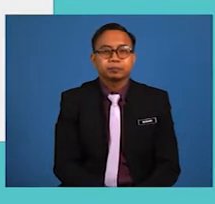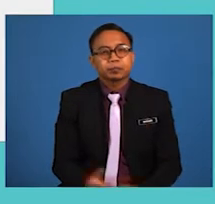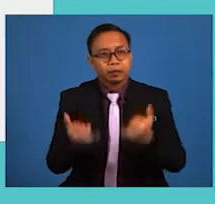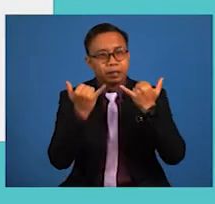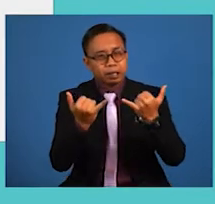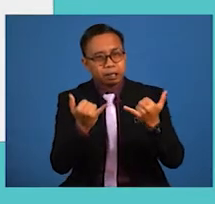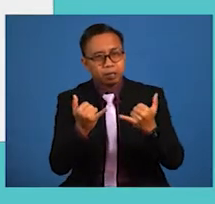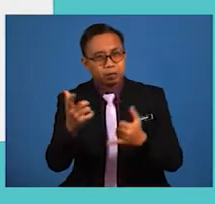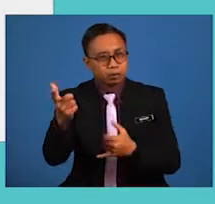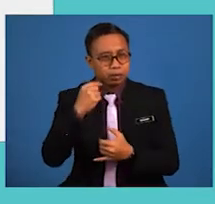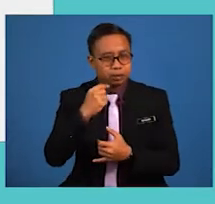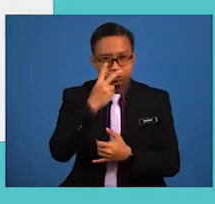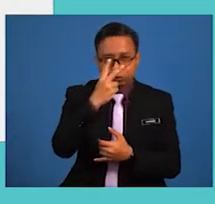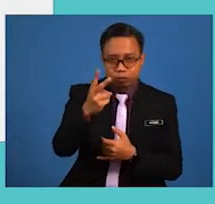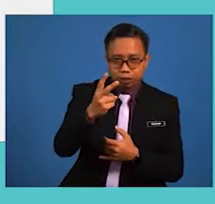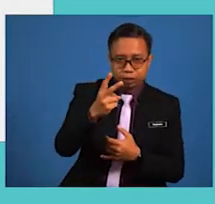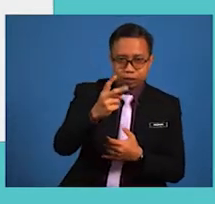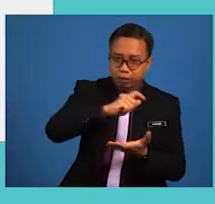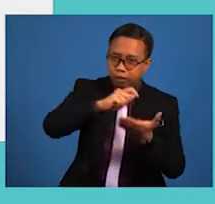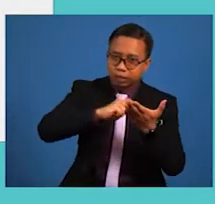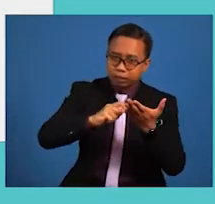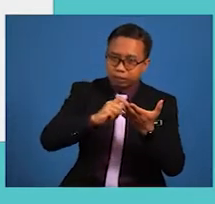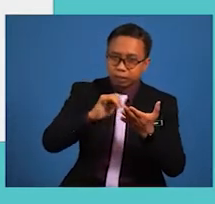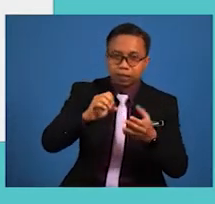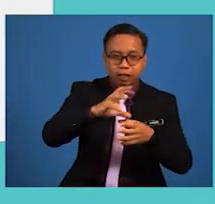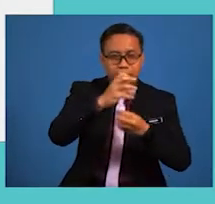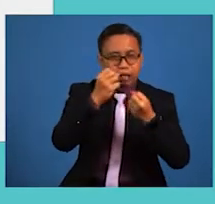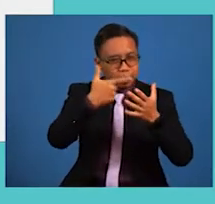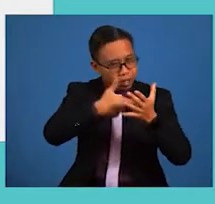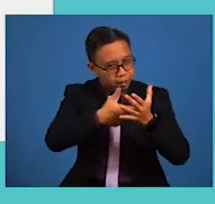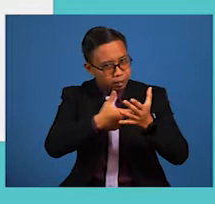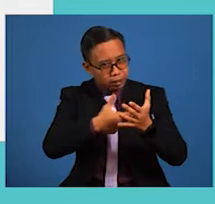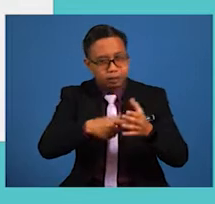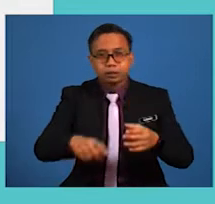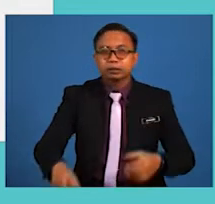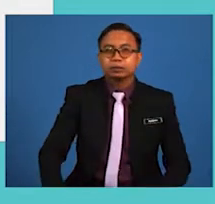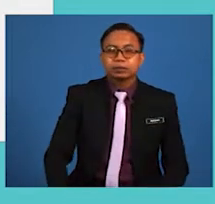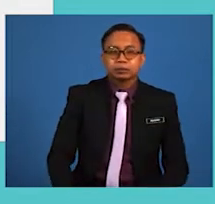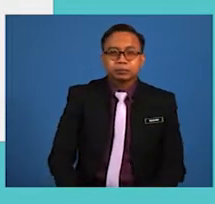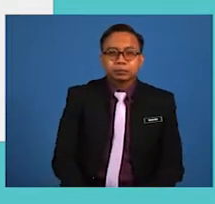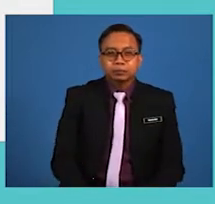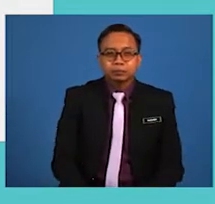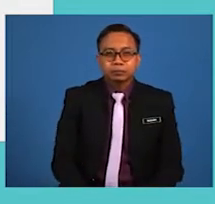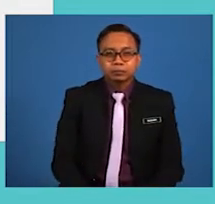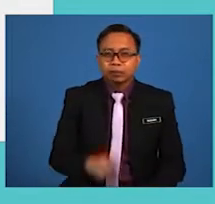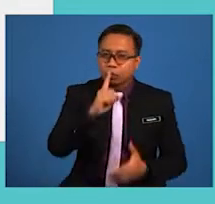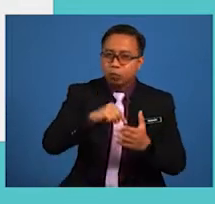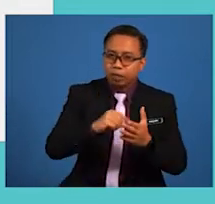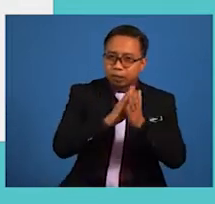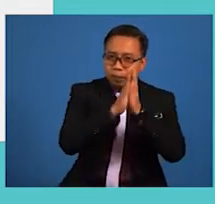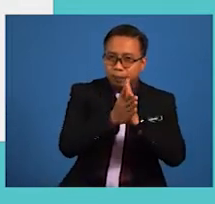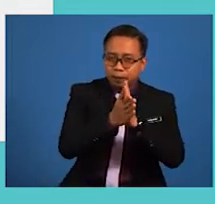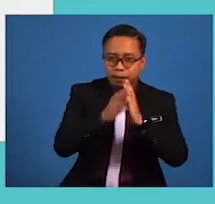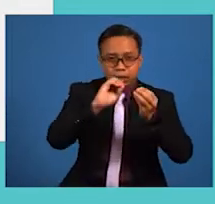Okay, now let's try writing another synthesis for a different key feature. What